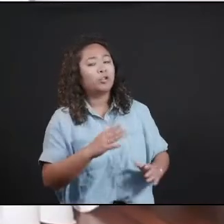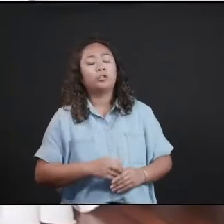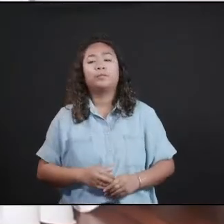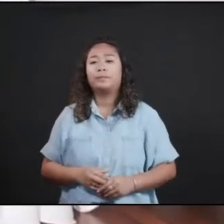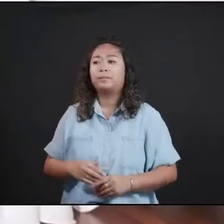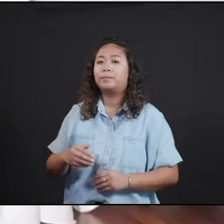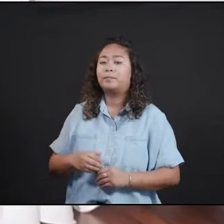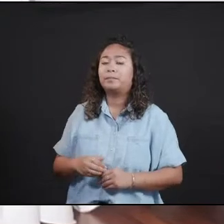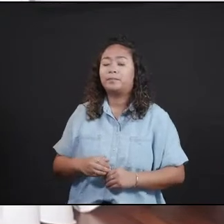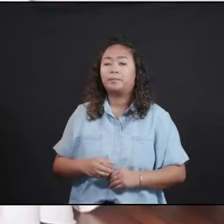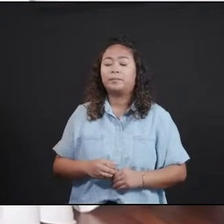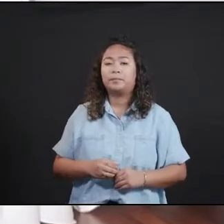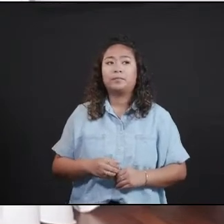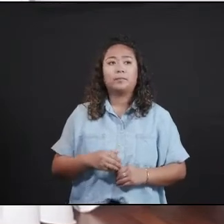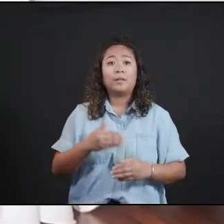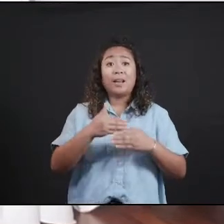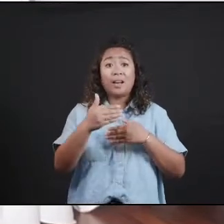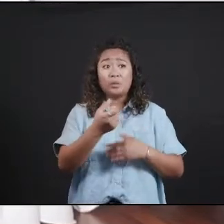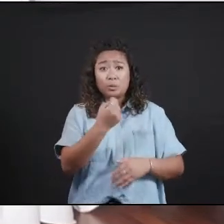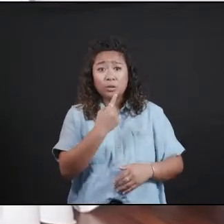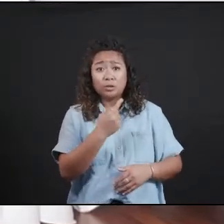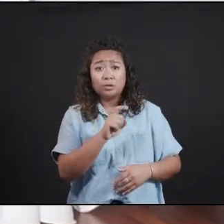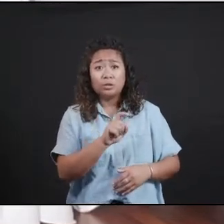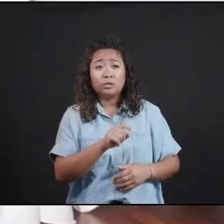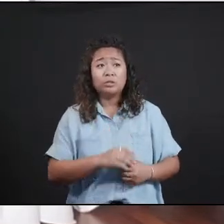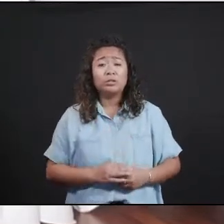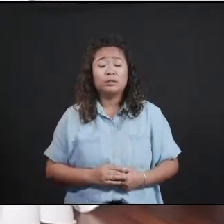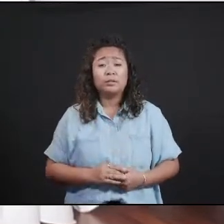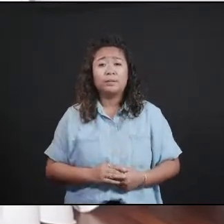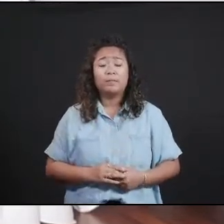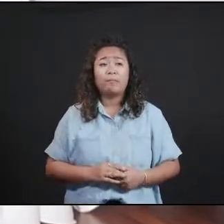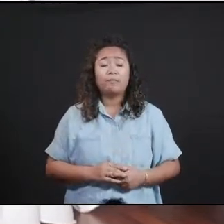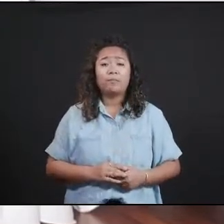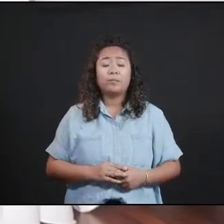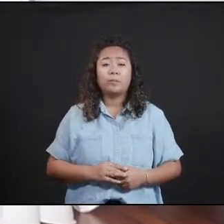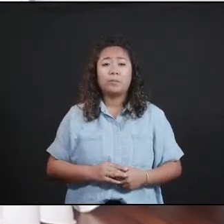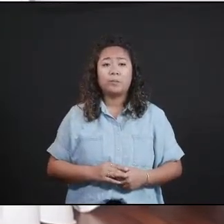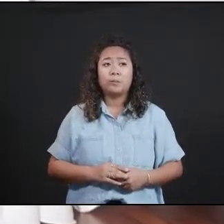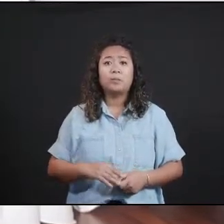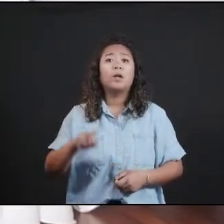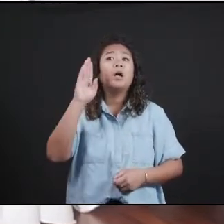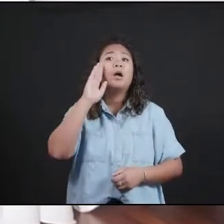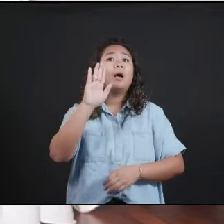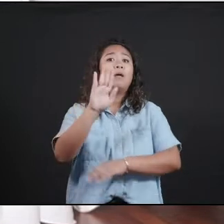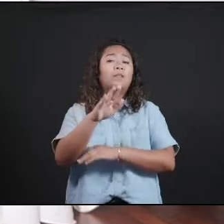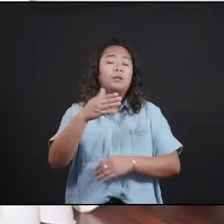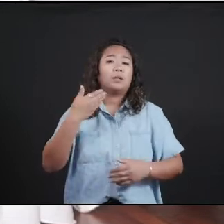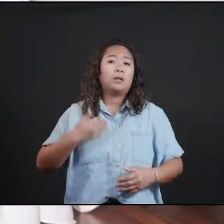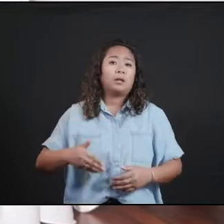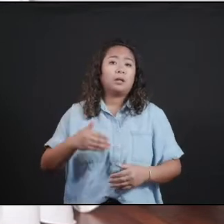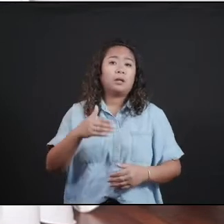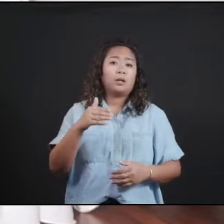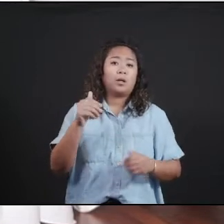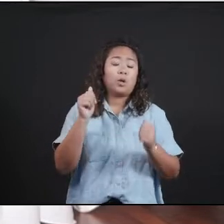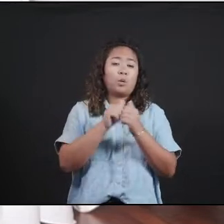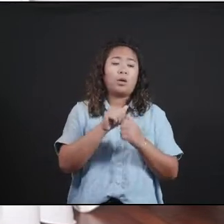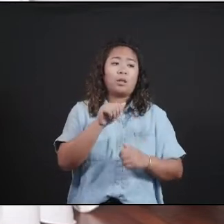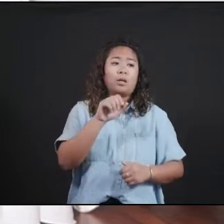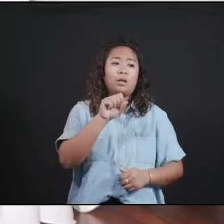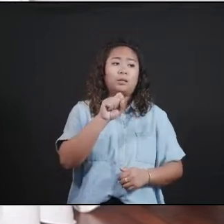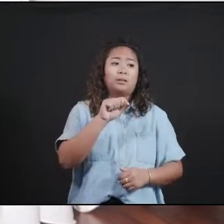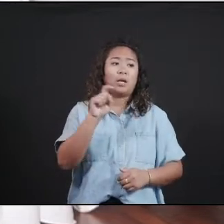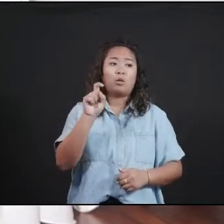we're figuring out a way for you to file a simple tax return, which is going to take a little while longer. For those people who